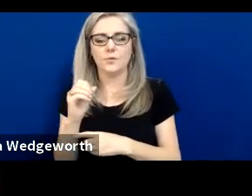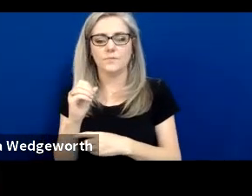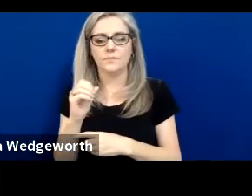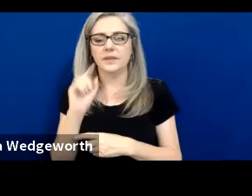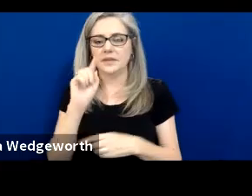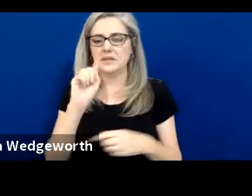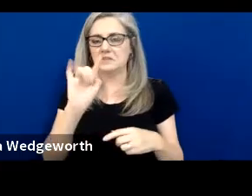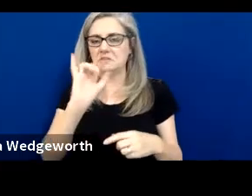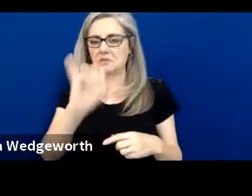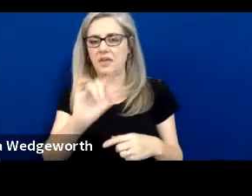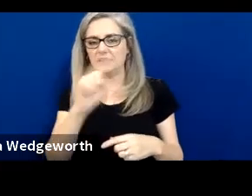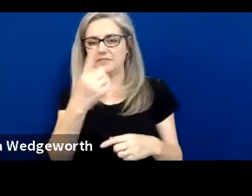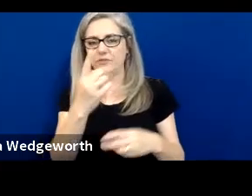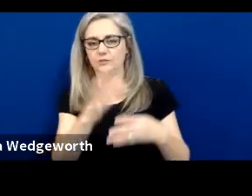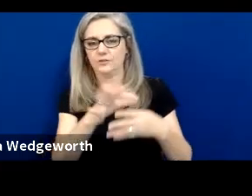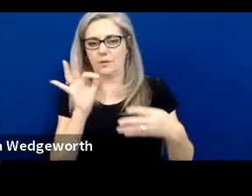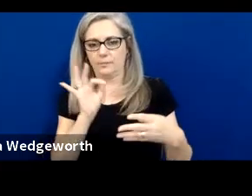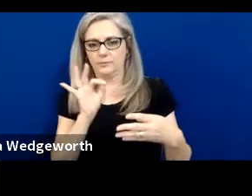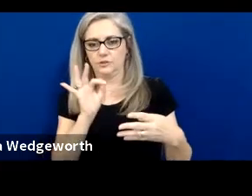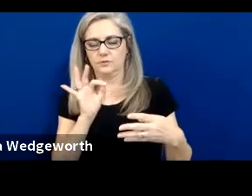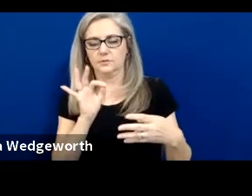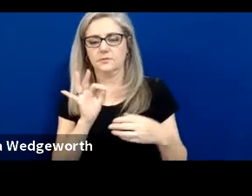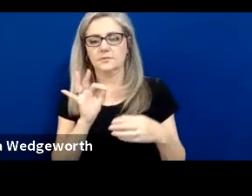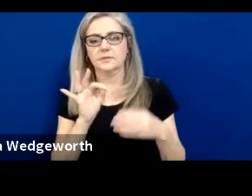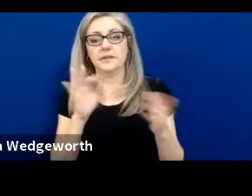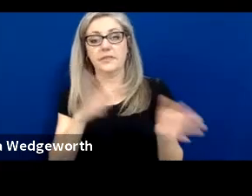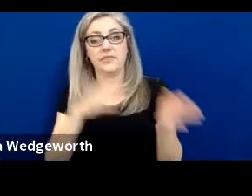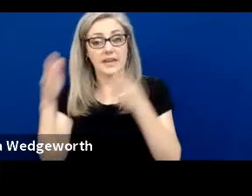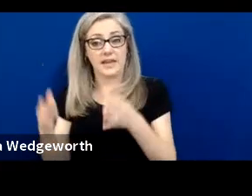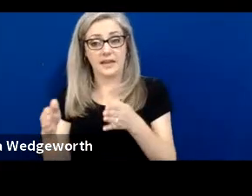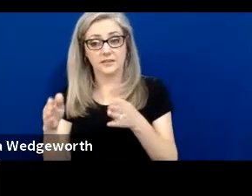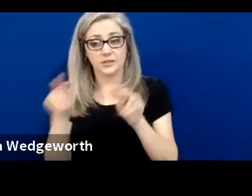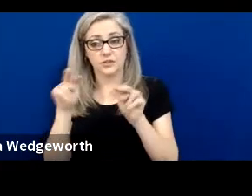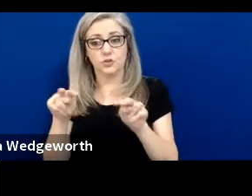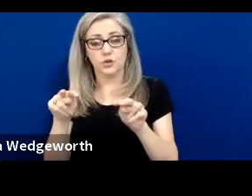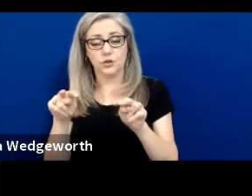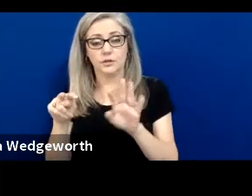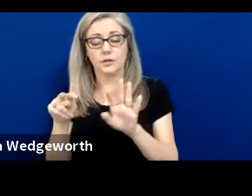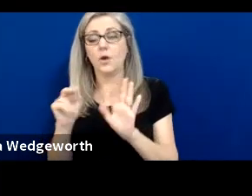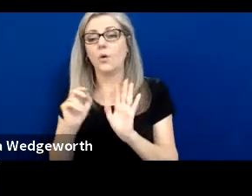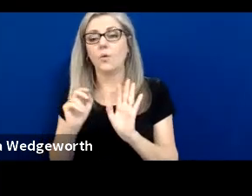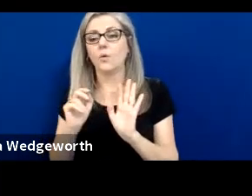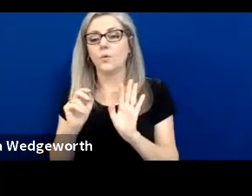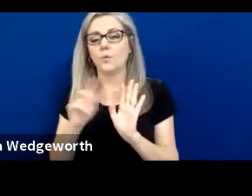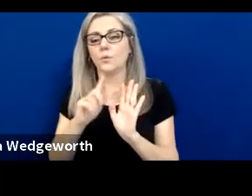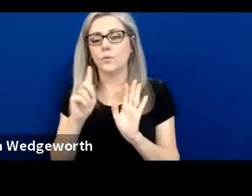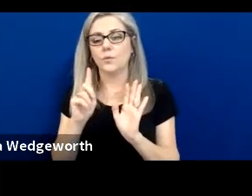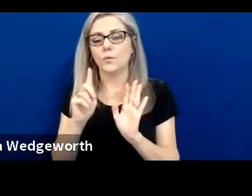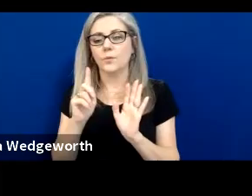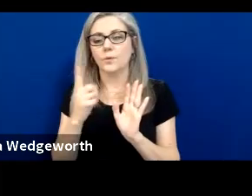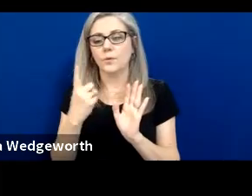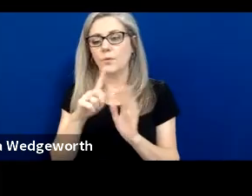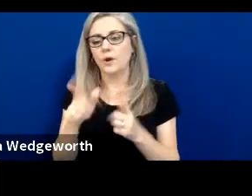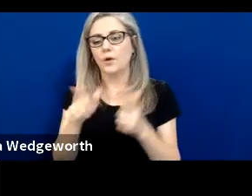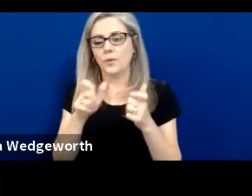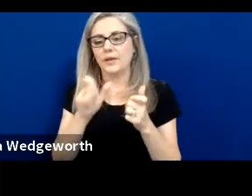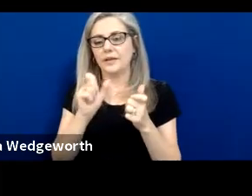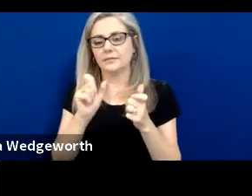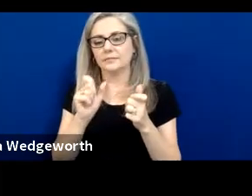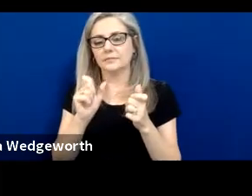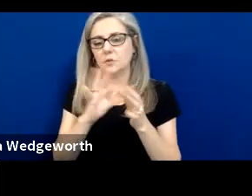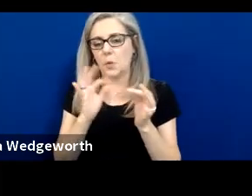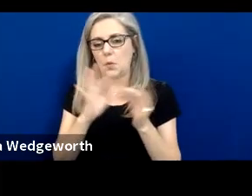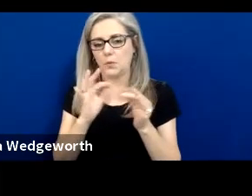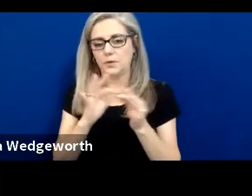And then kind of looking at the next one. One quick note, if I can jump in, Michelle,